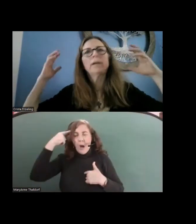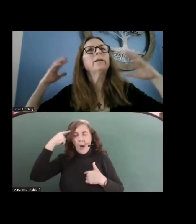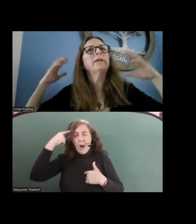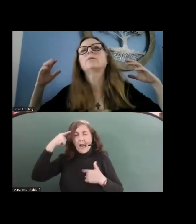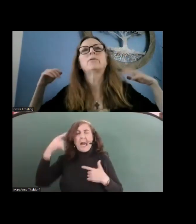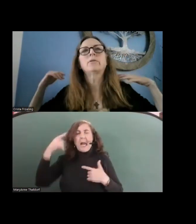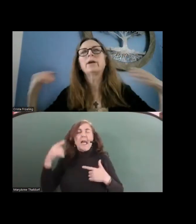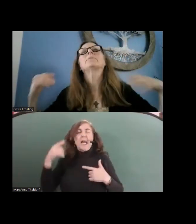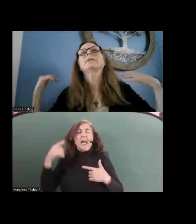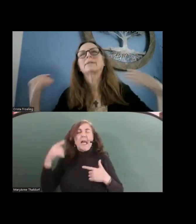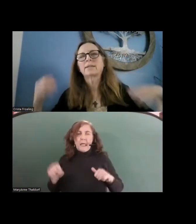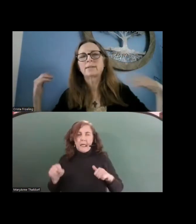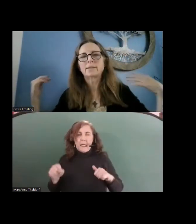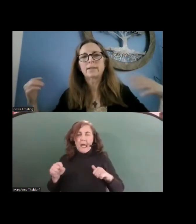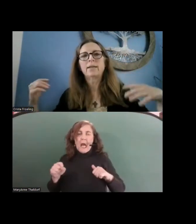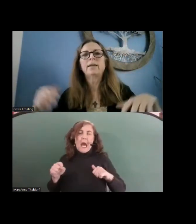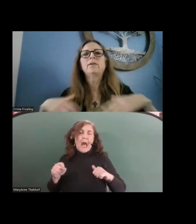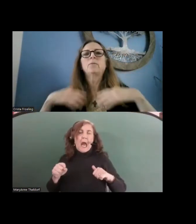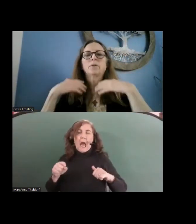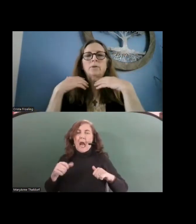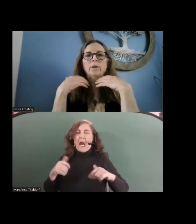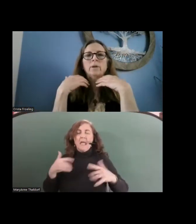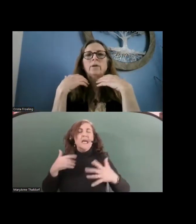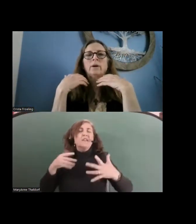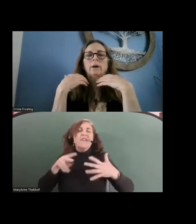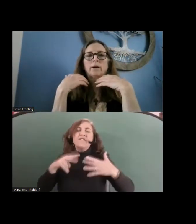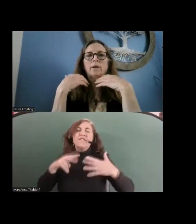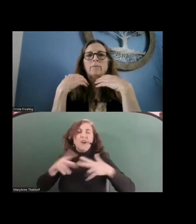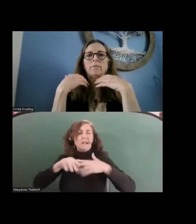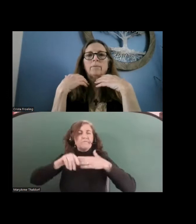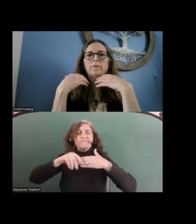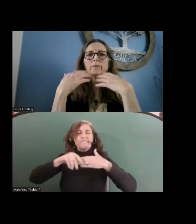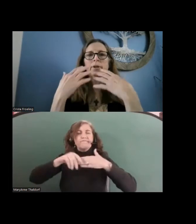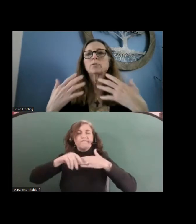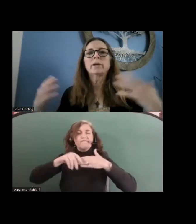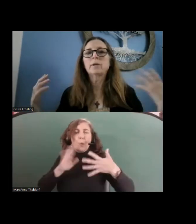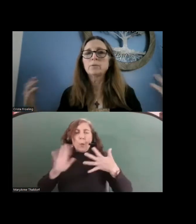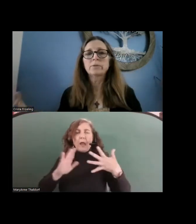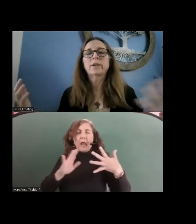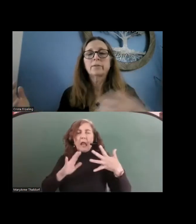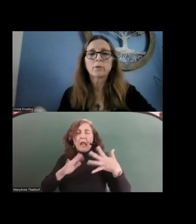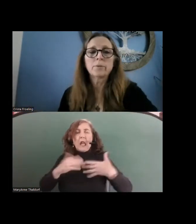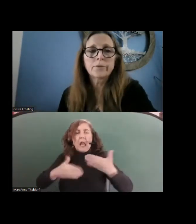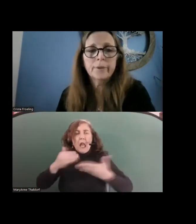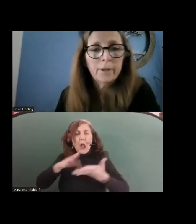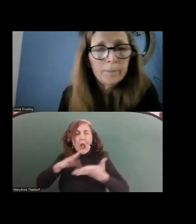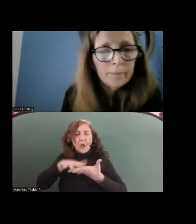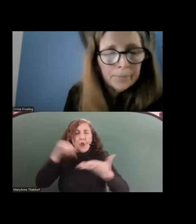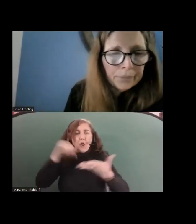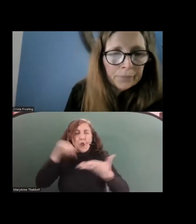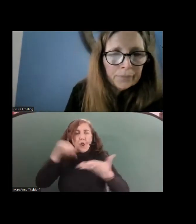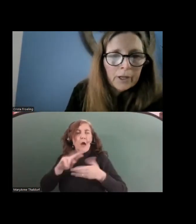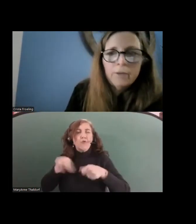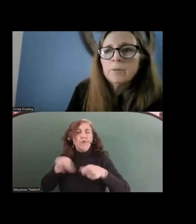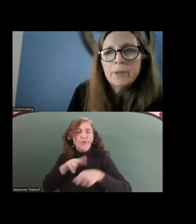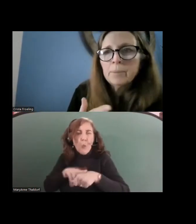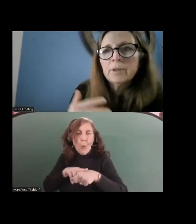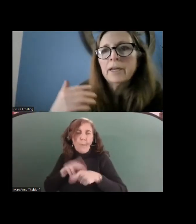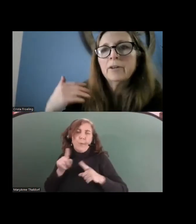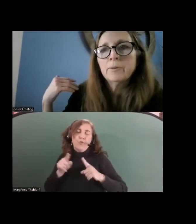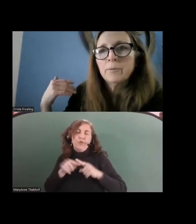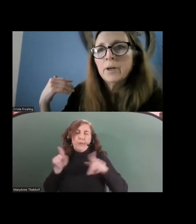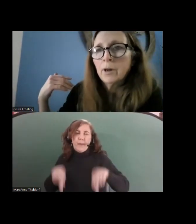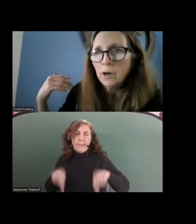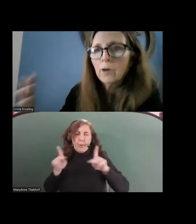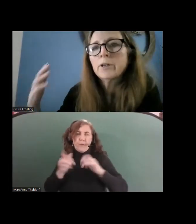the brain has great plasticity, and it will, eventually it will sound normal to them. Even people